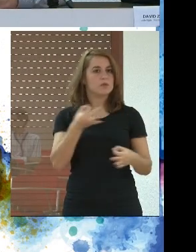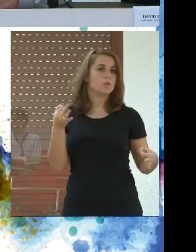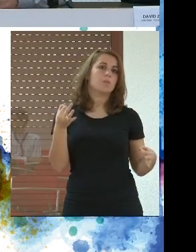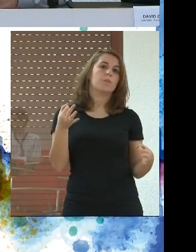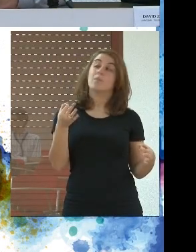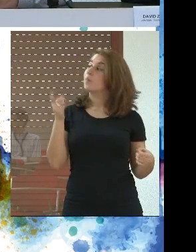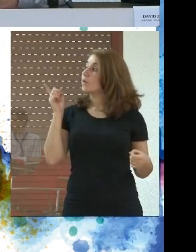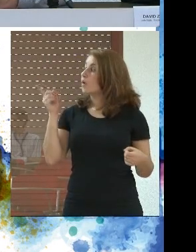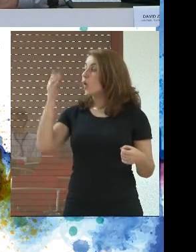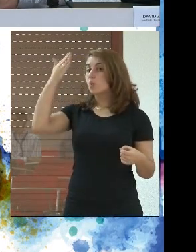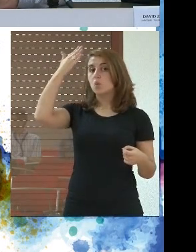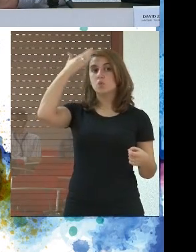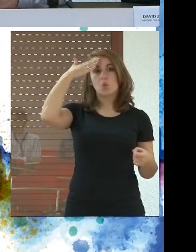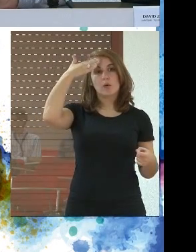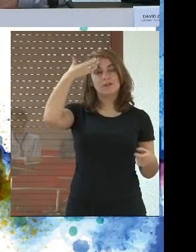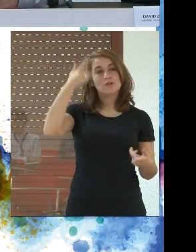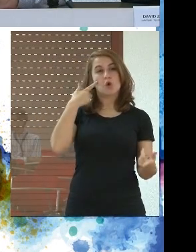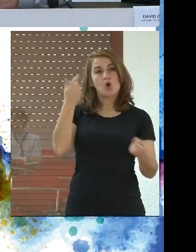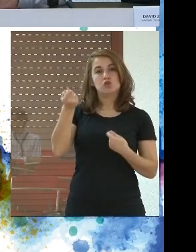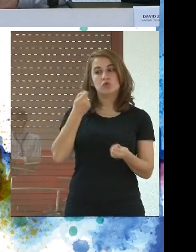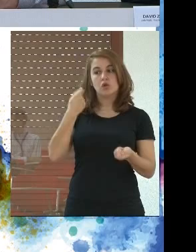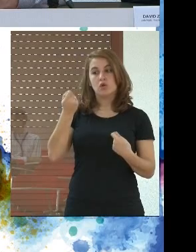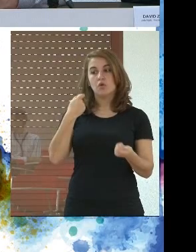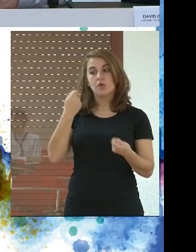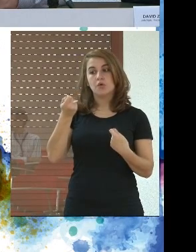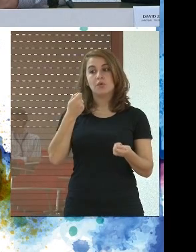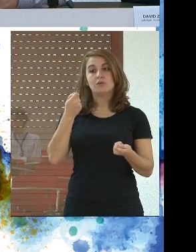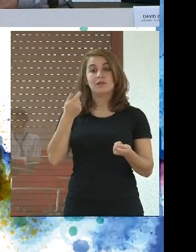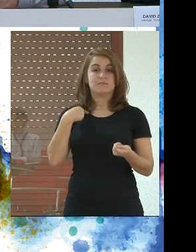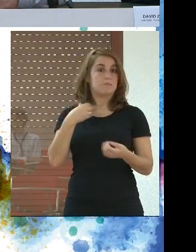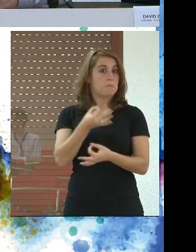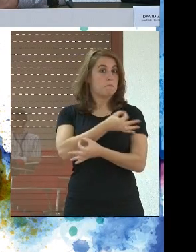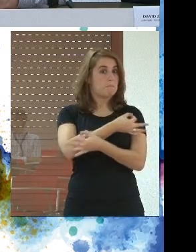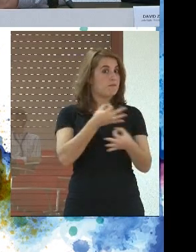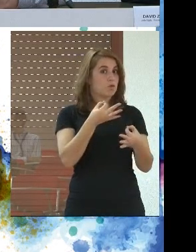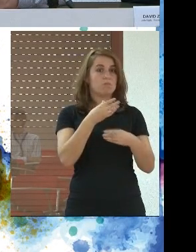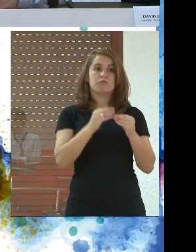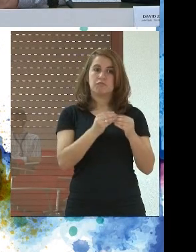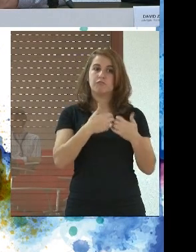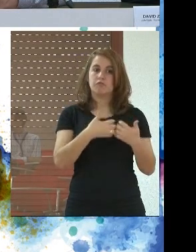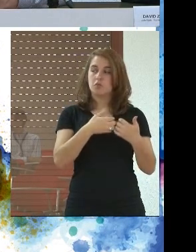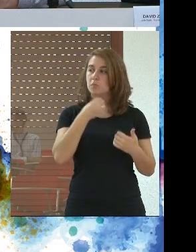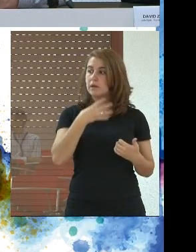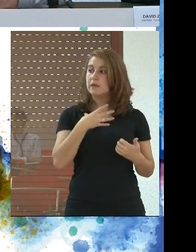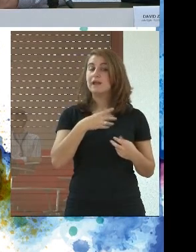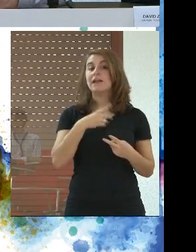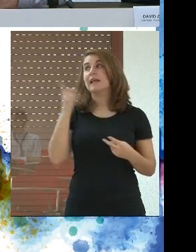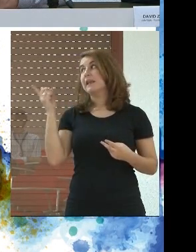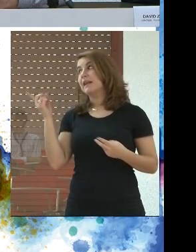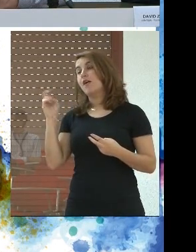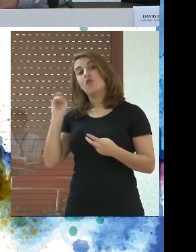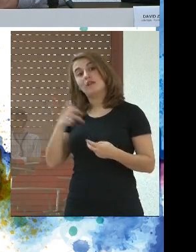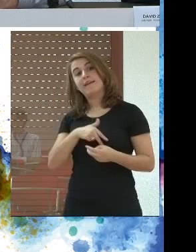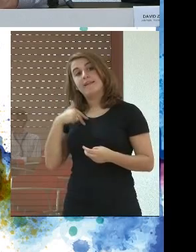perfectly. And the control subjects, the threshold precision was perfect.